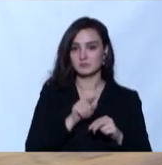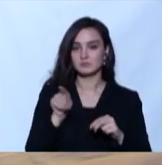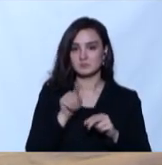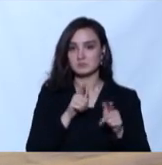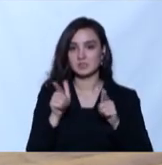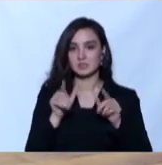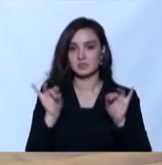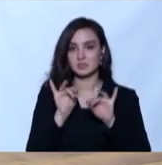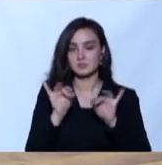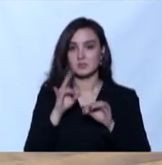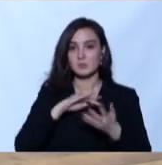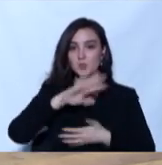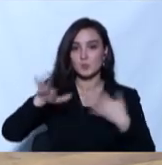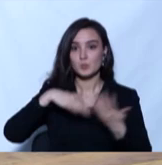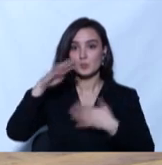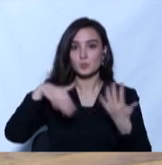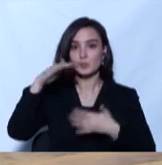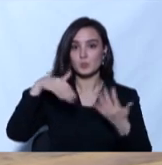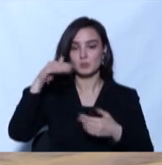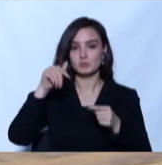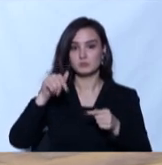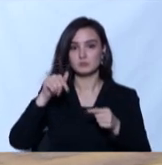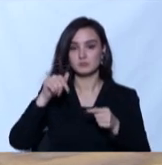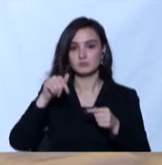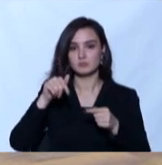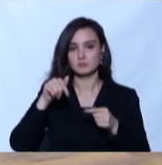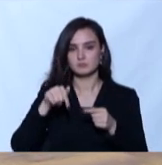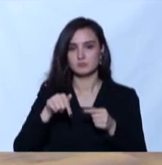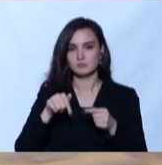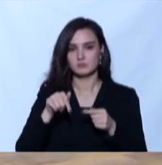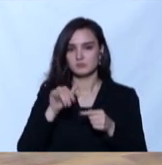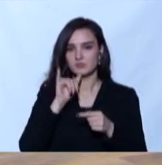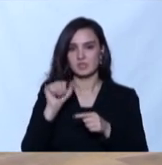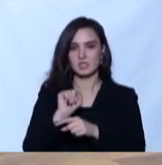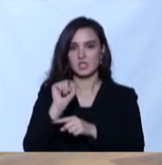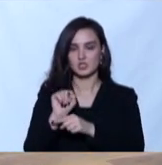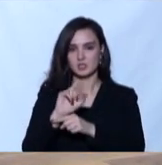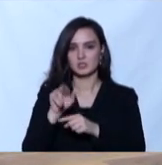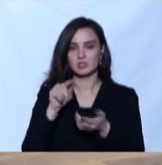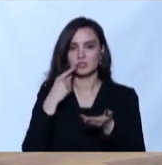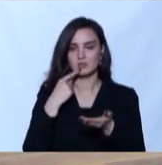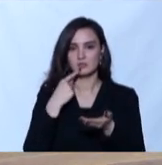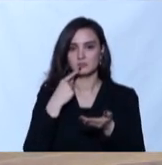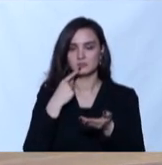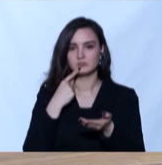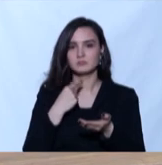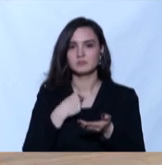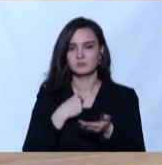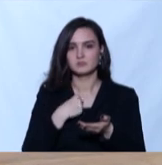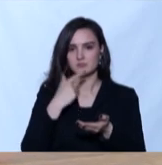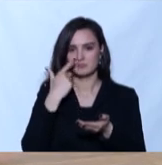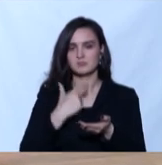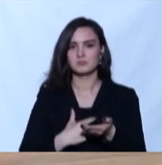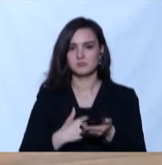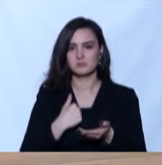Toto ran off, and Dorothy ran after Toto. The wizard couldn't stop for her, and he said, "I really am a bad